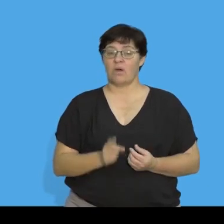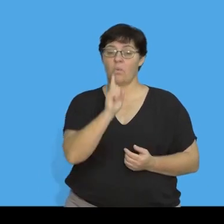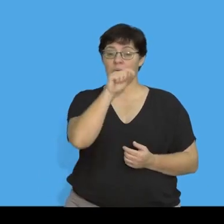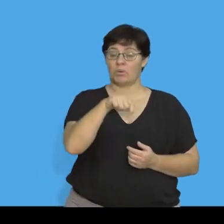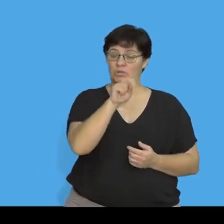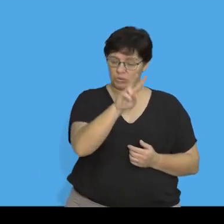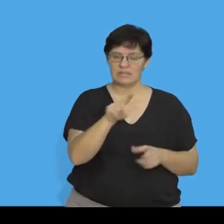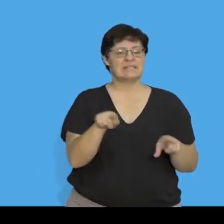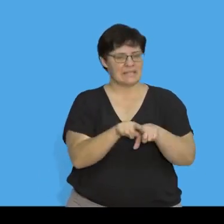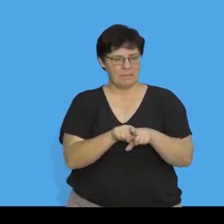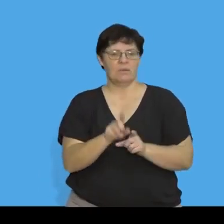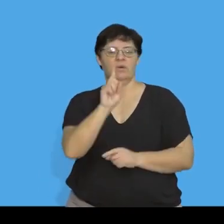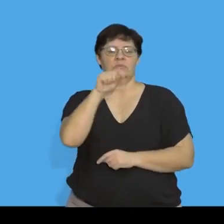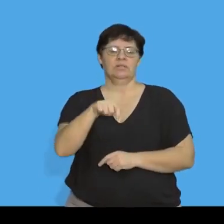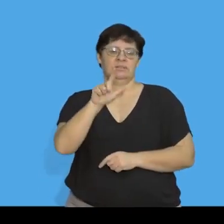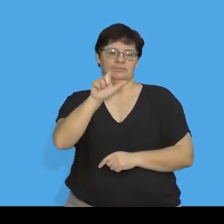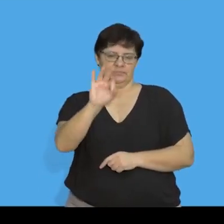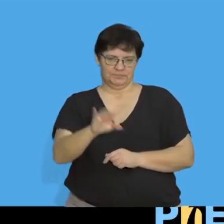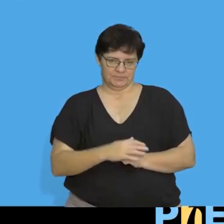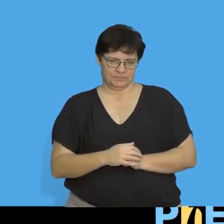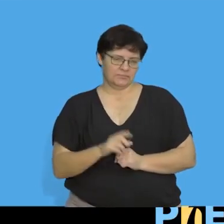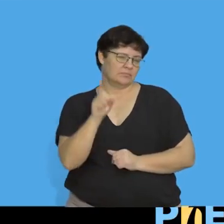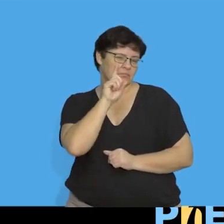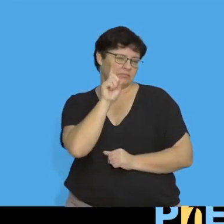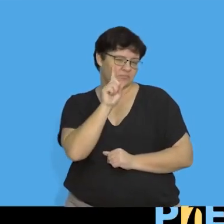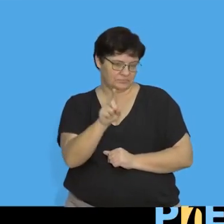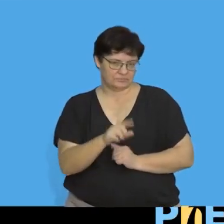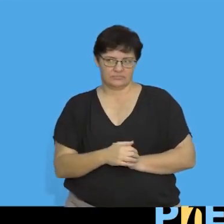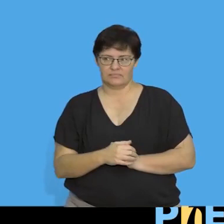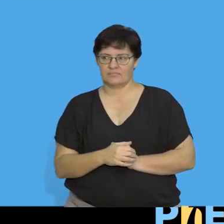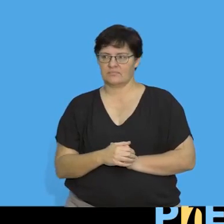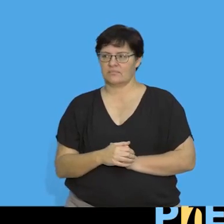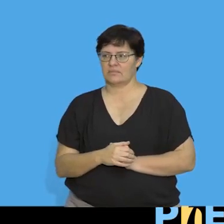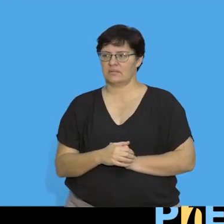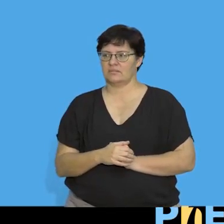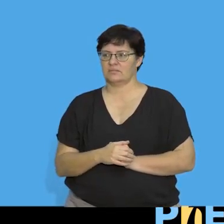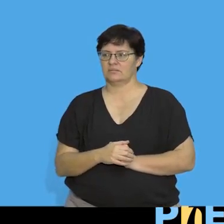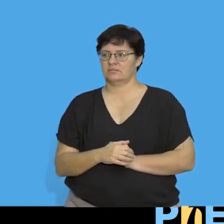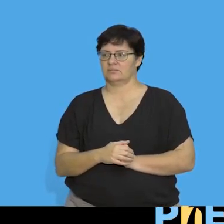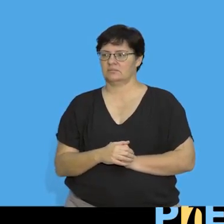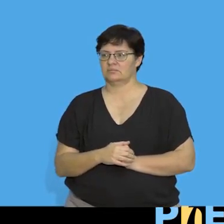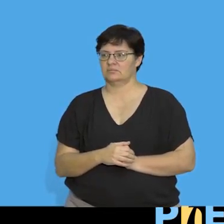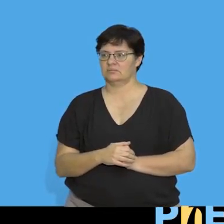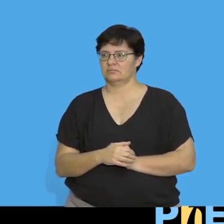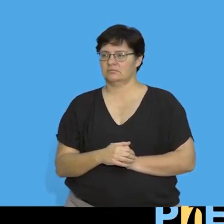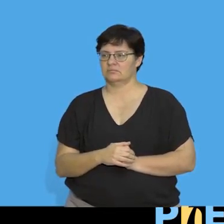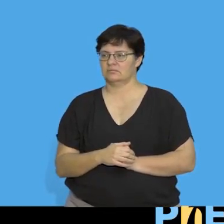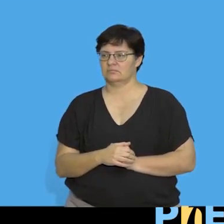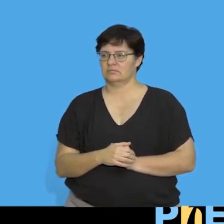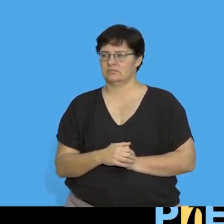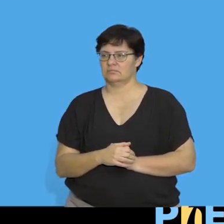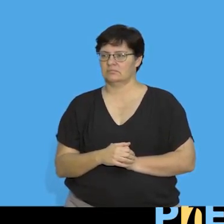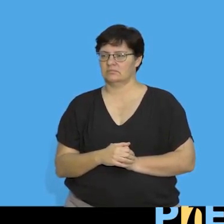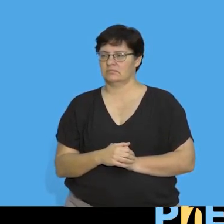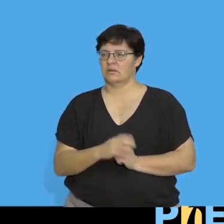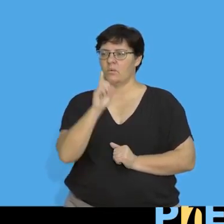be 1.73. Let's just go and confirm that that is the case. See, I didn't put 1.2 in, so let's